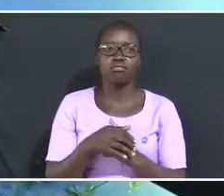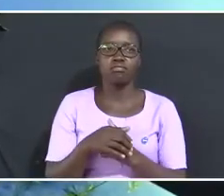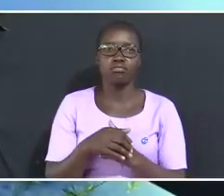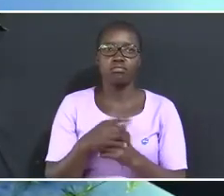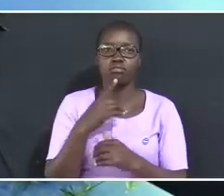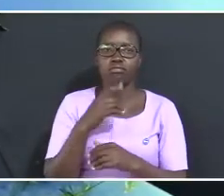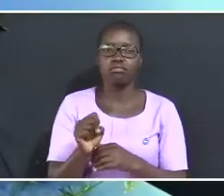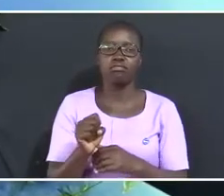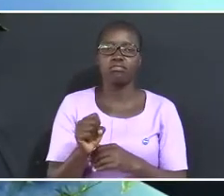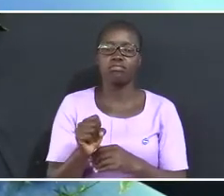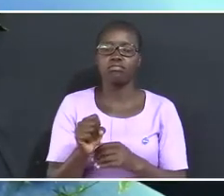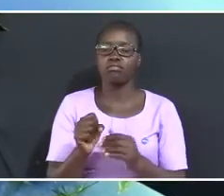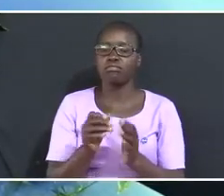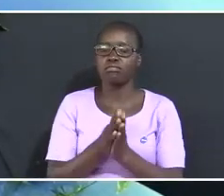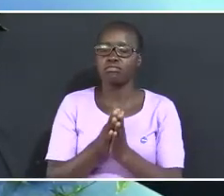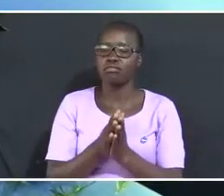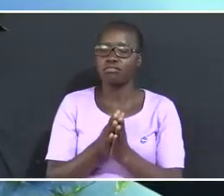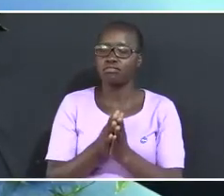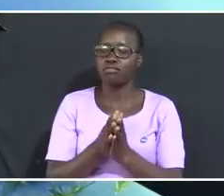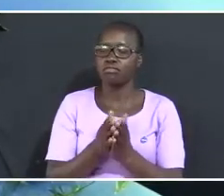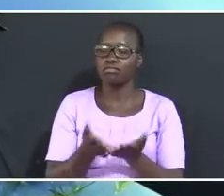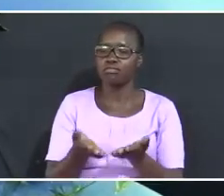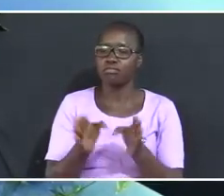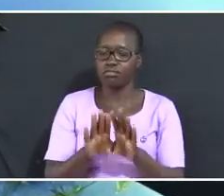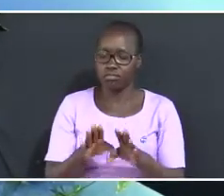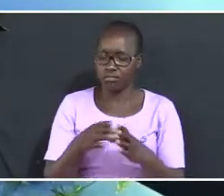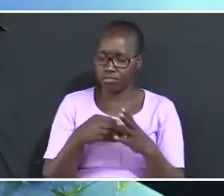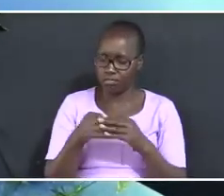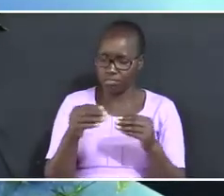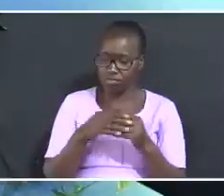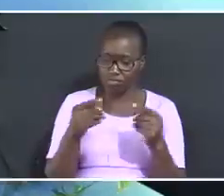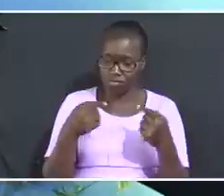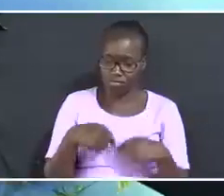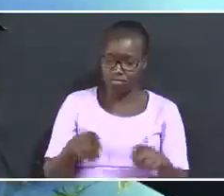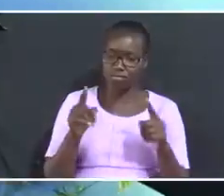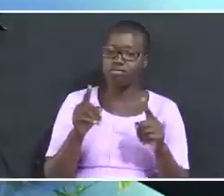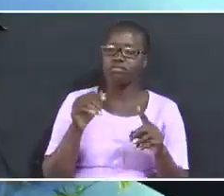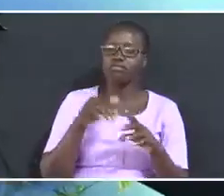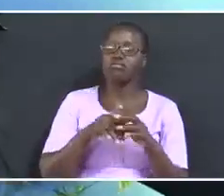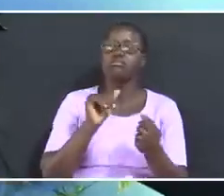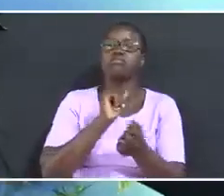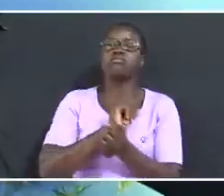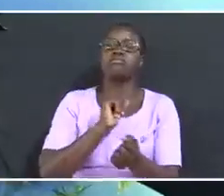And so we closed ourselves, we put ourselves in prison,